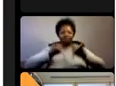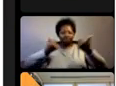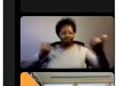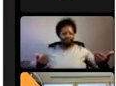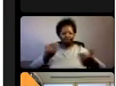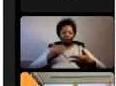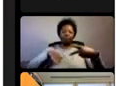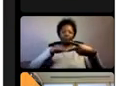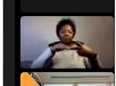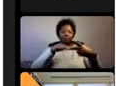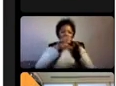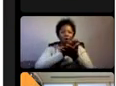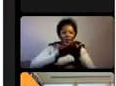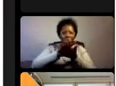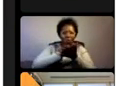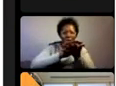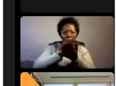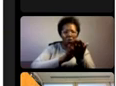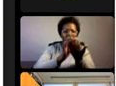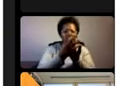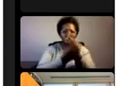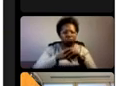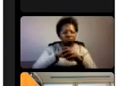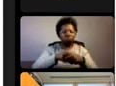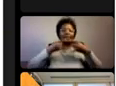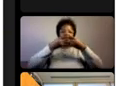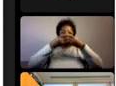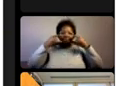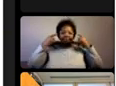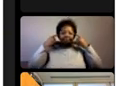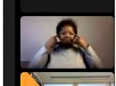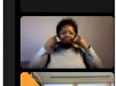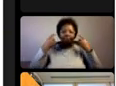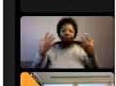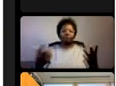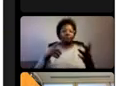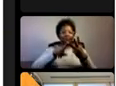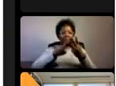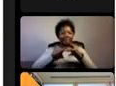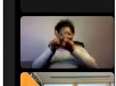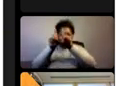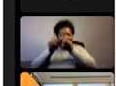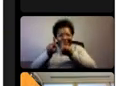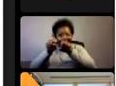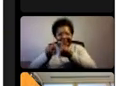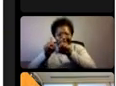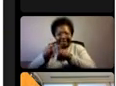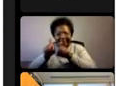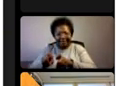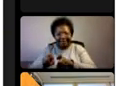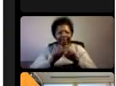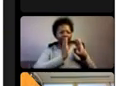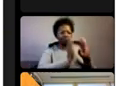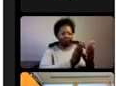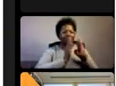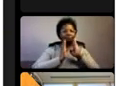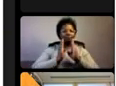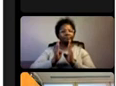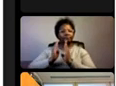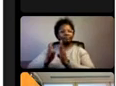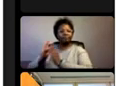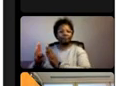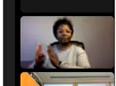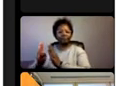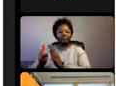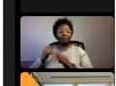you're washing your hands, you do face coverings, you do testing. So what we have done in this scenario